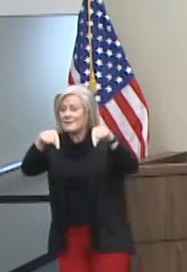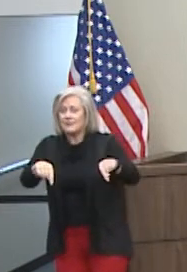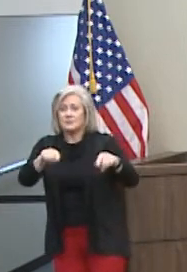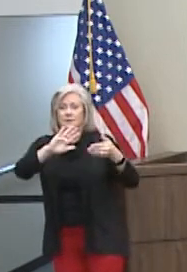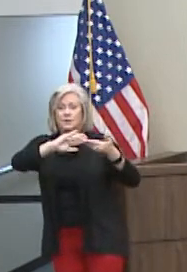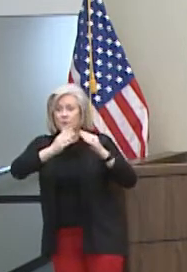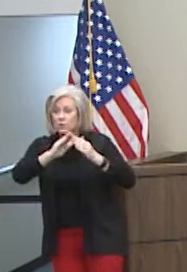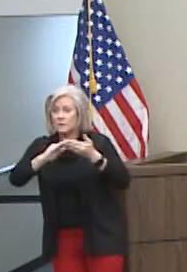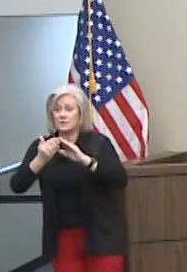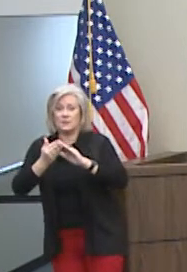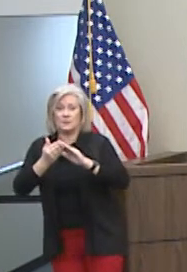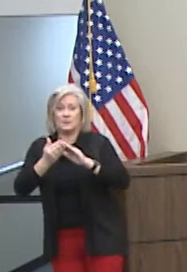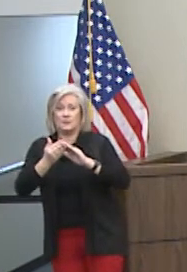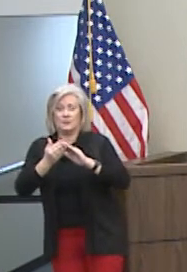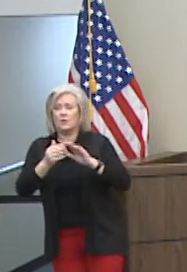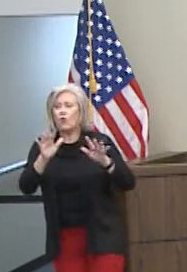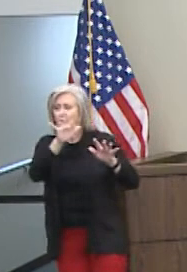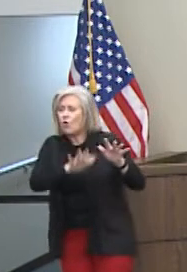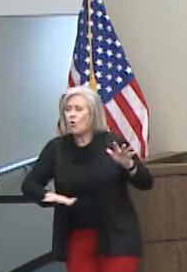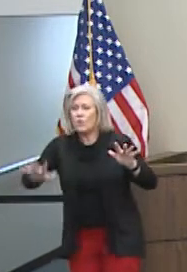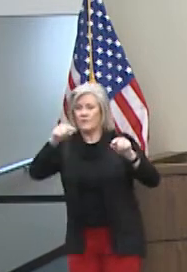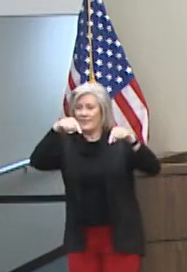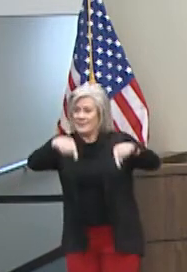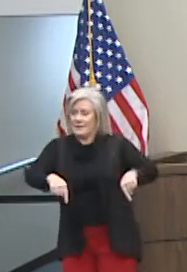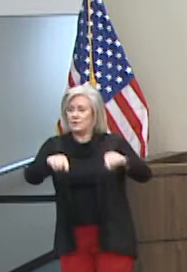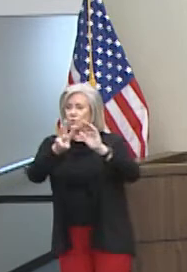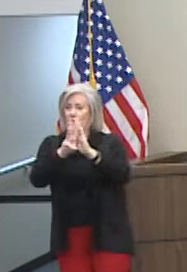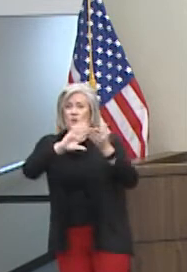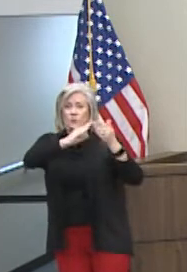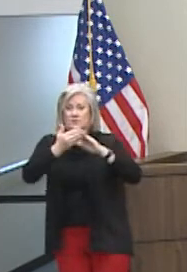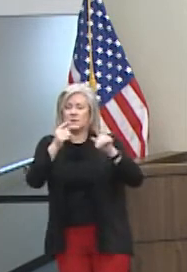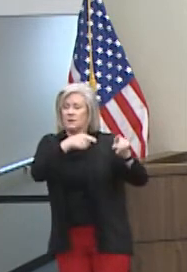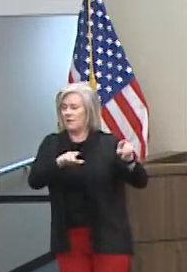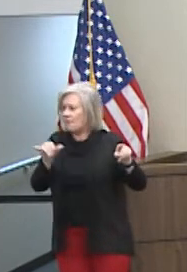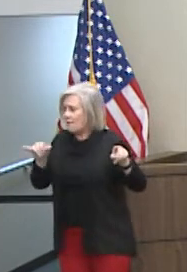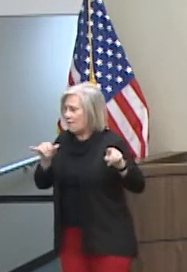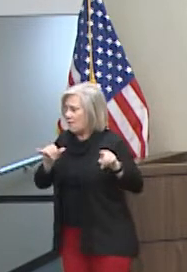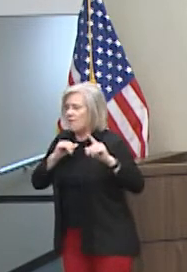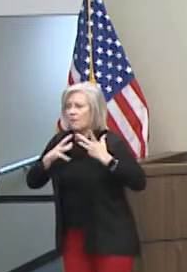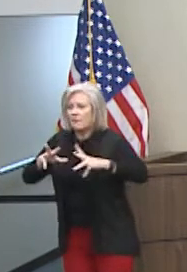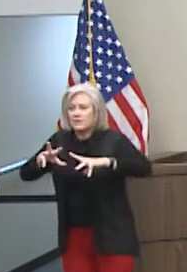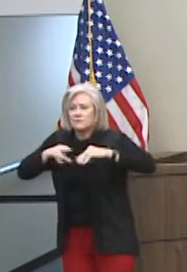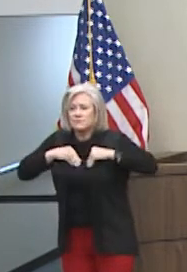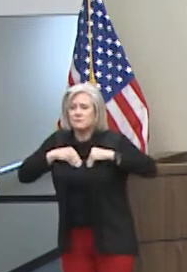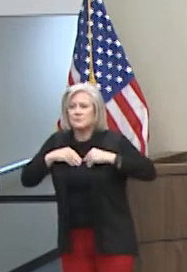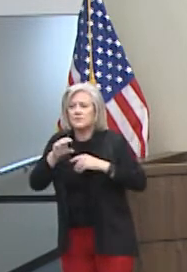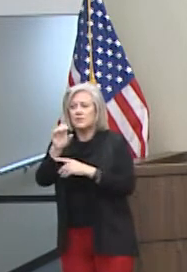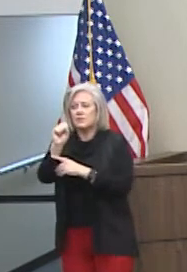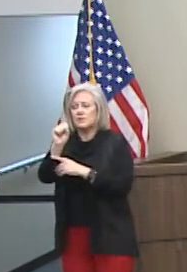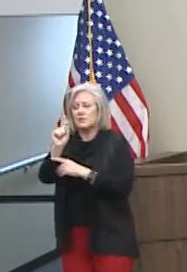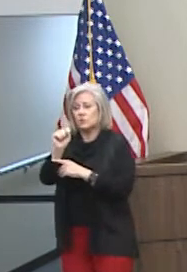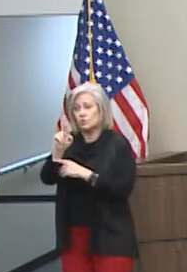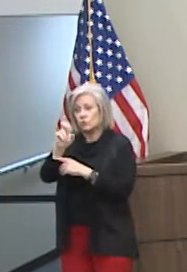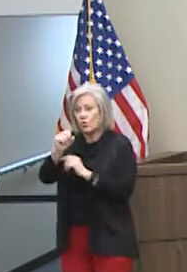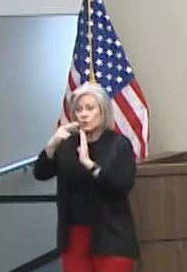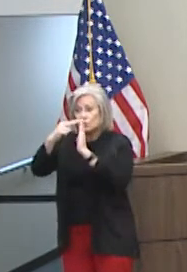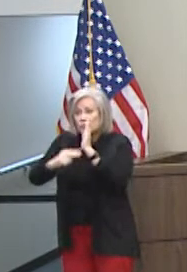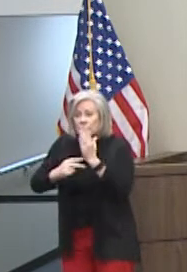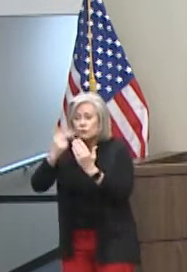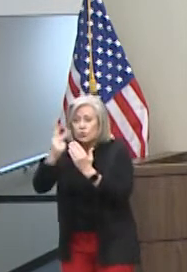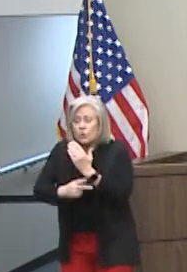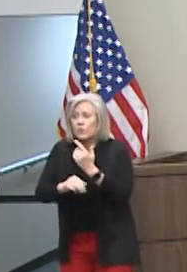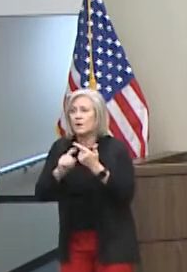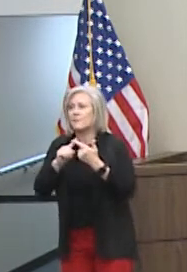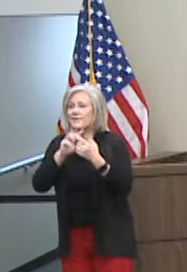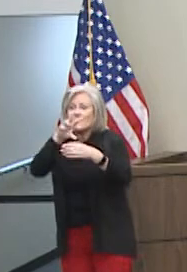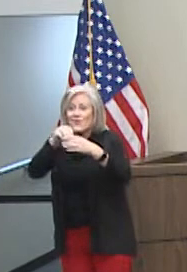through congregations all over the city adopted the STARS reading program and began doing book clubs